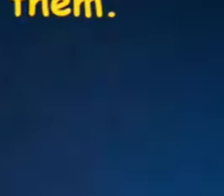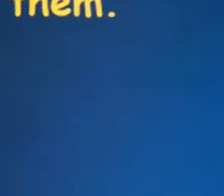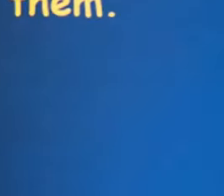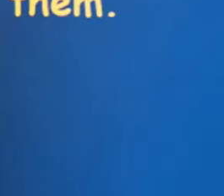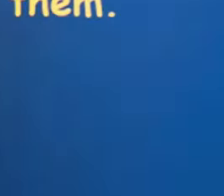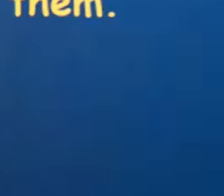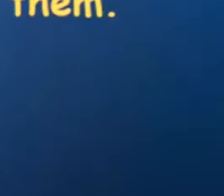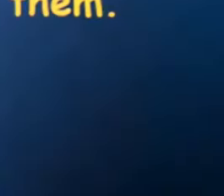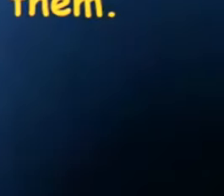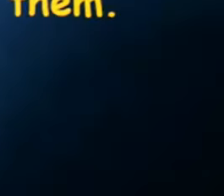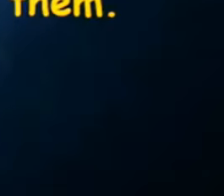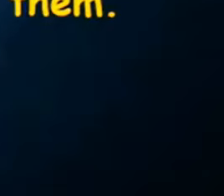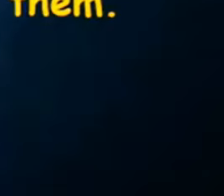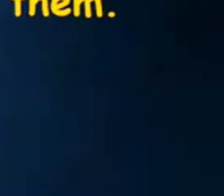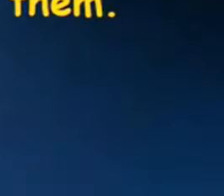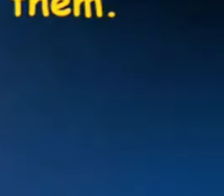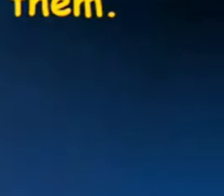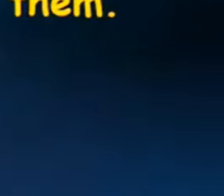them.